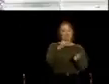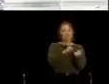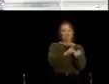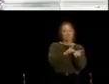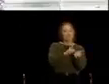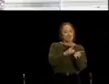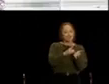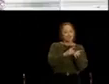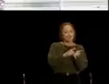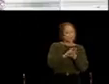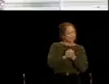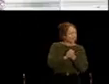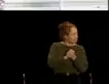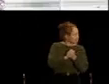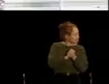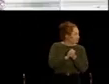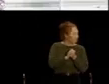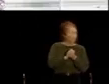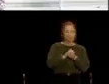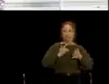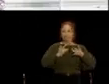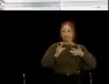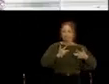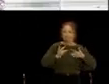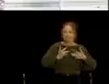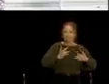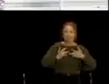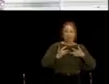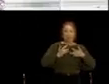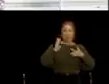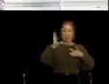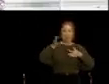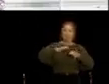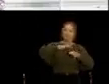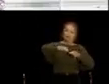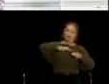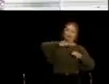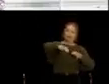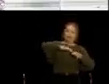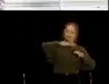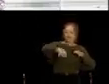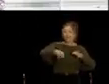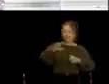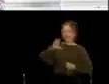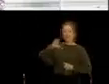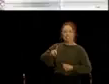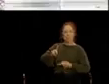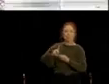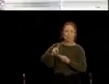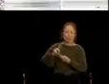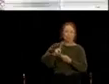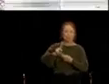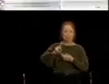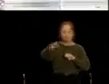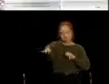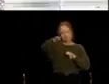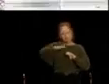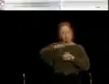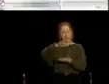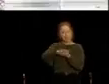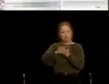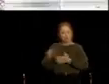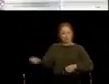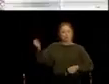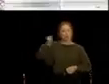were so worried that I wouldn't be able to catch up because of my cerebral palsy that they put me in school early.